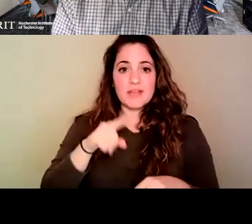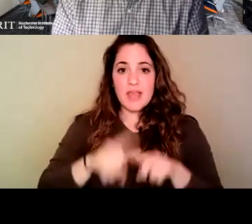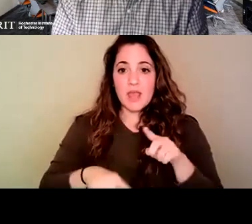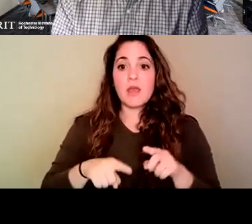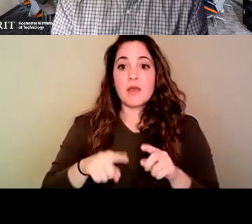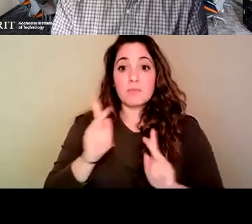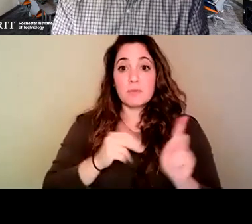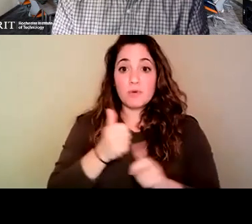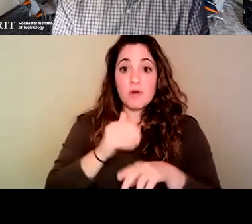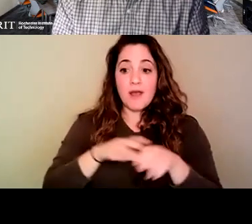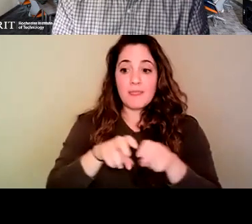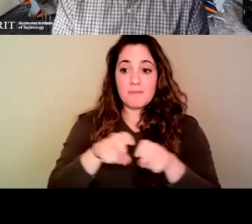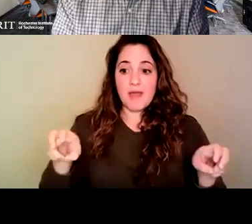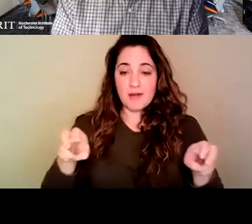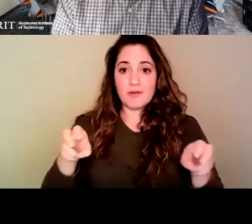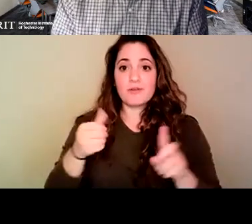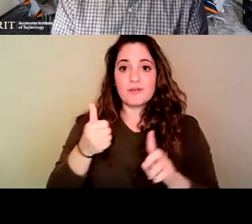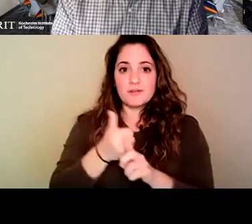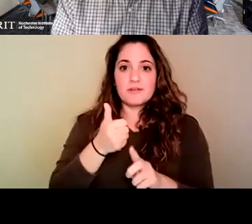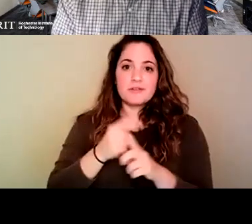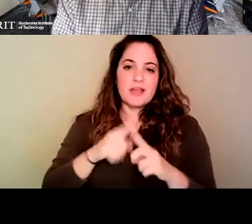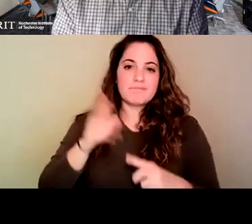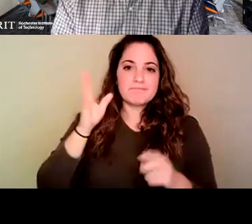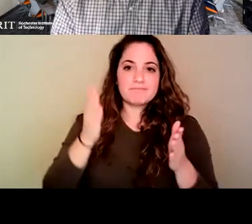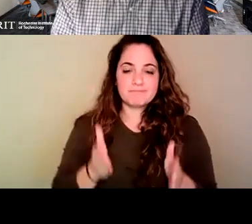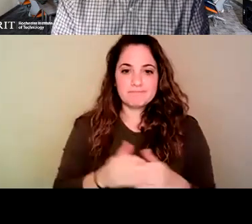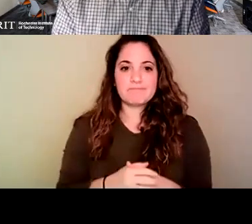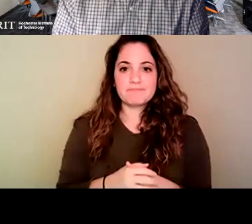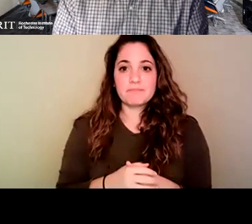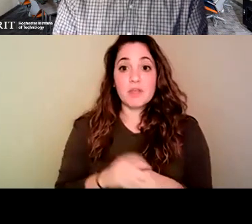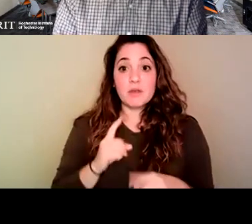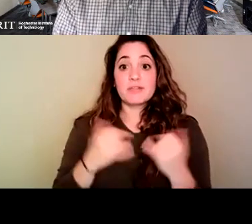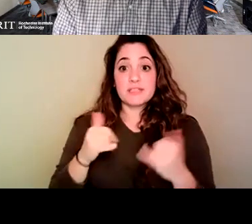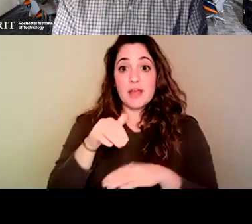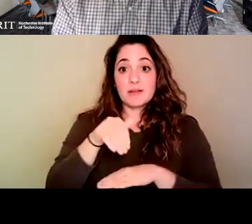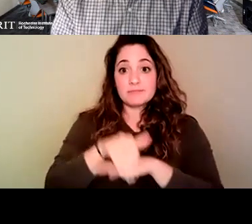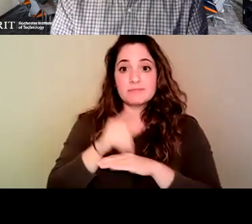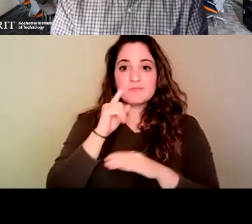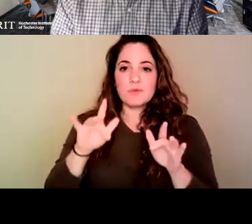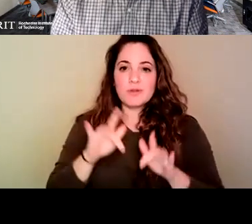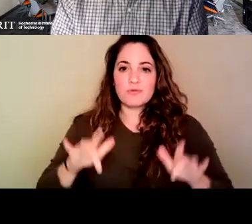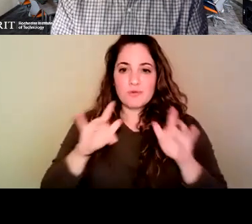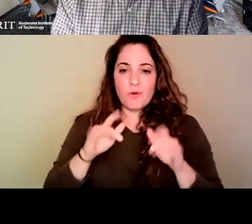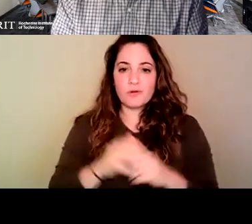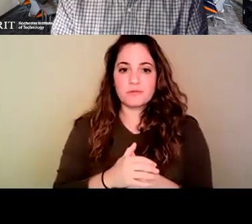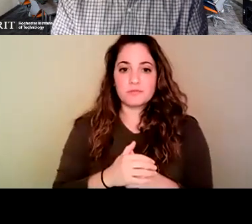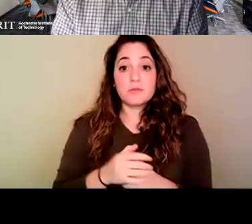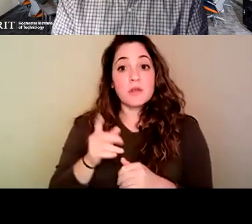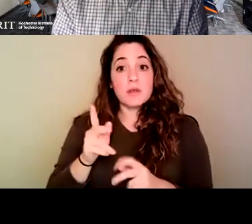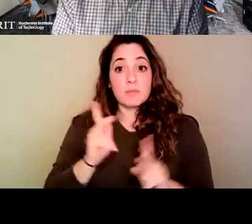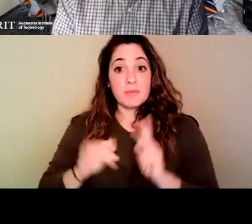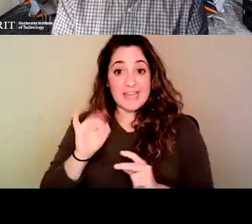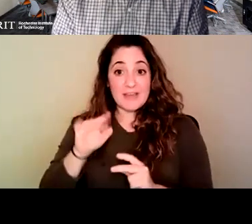video and audio. Tonight's webinar is being recorded. Attendees are welcome to interact through the Q&A